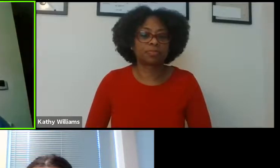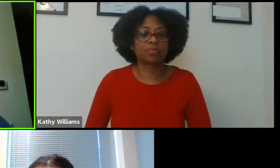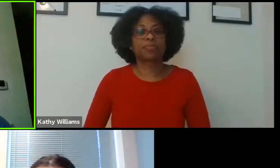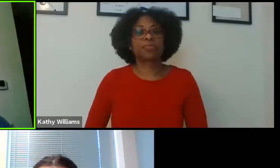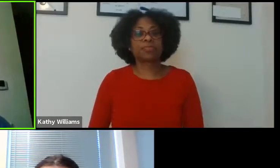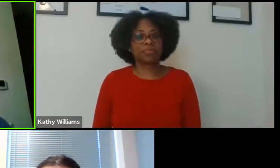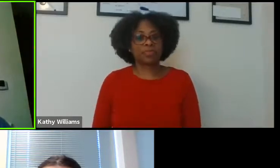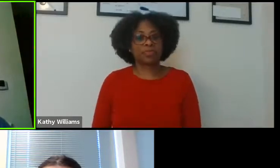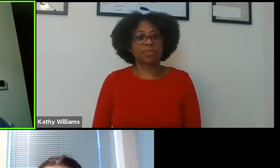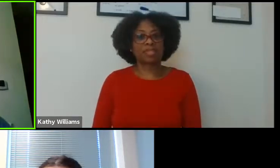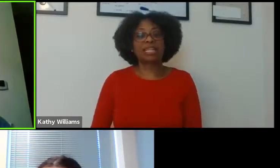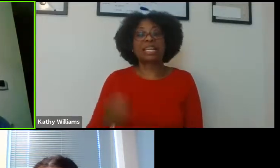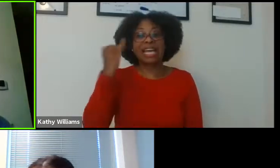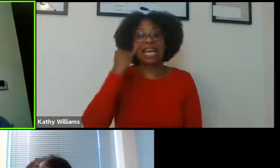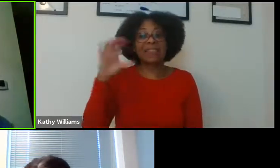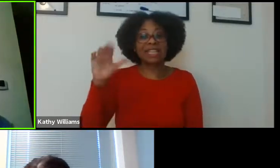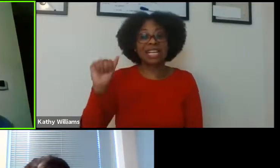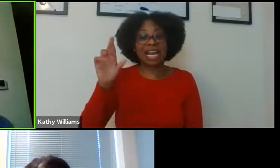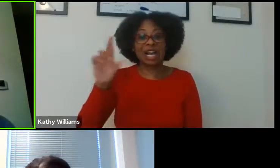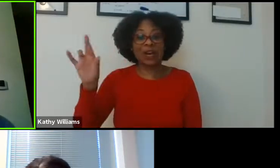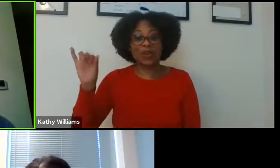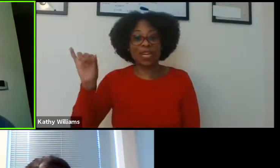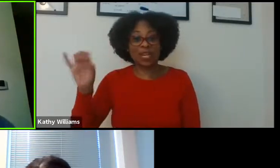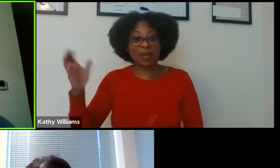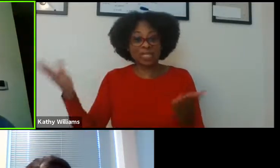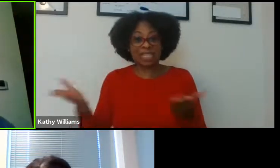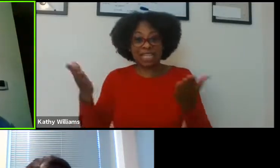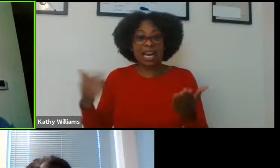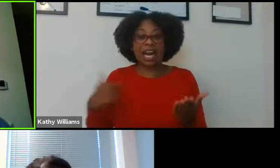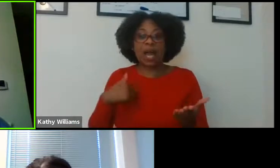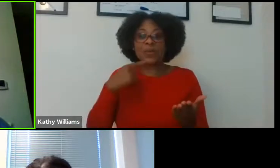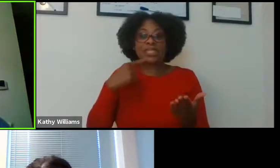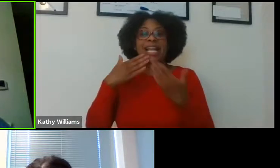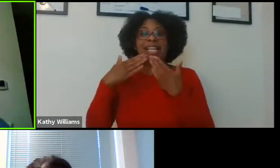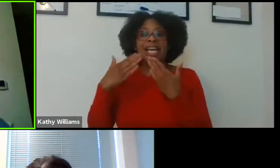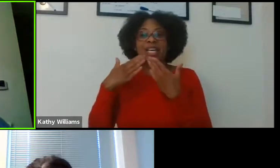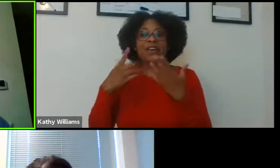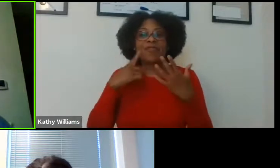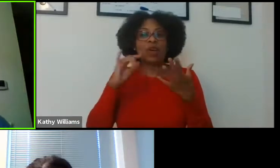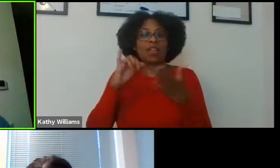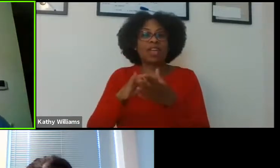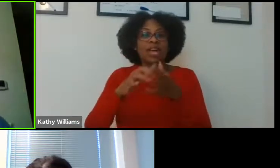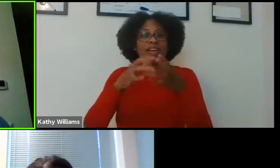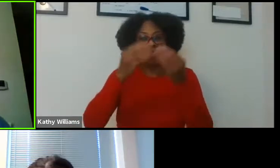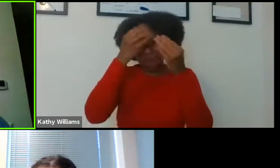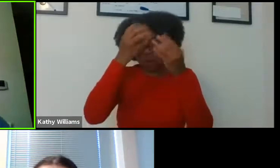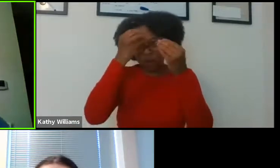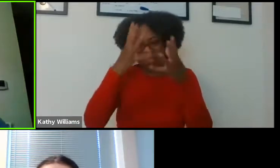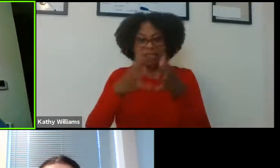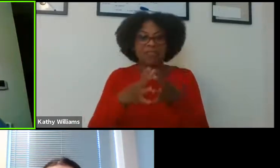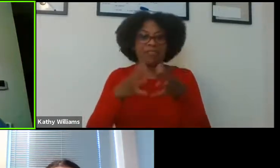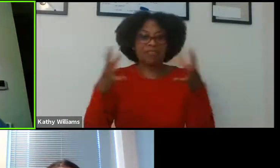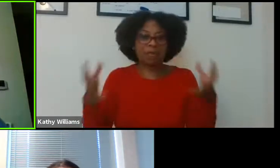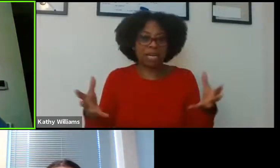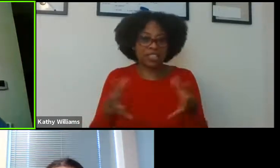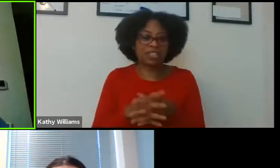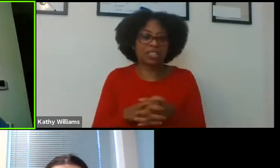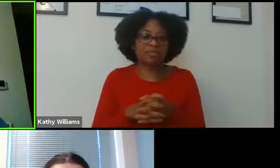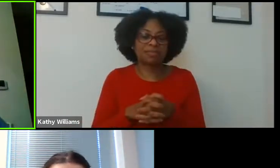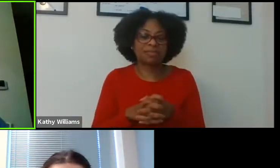Well, if Carrie was here, I would say thank you so much for that very informative information. So next on the